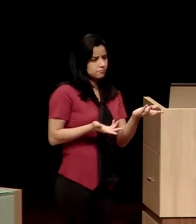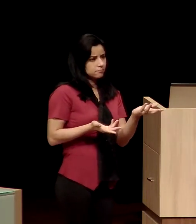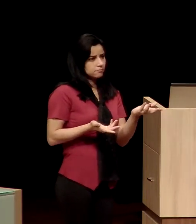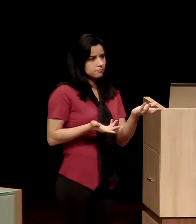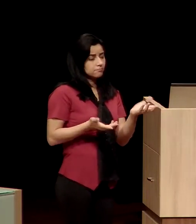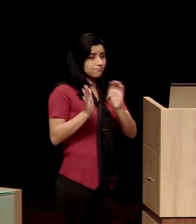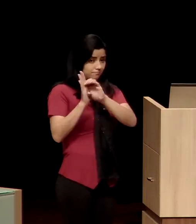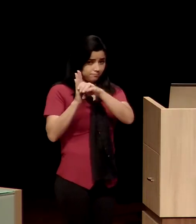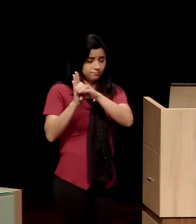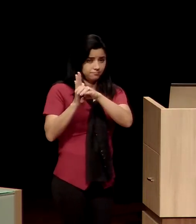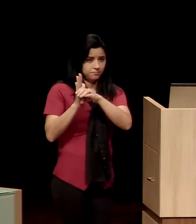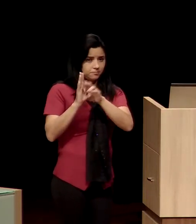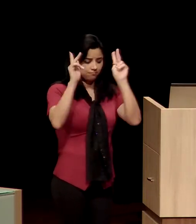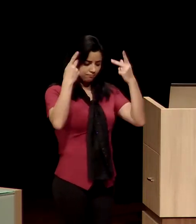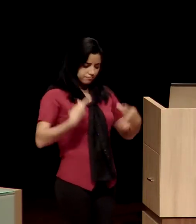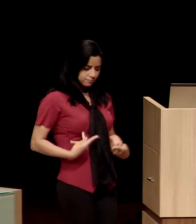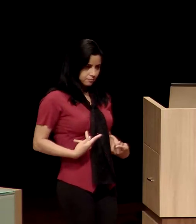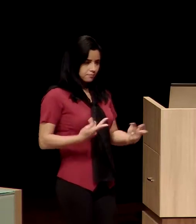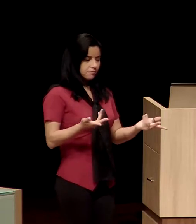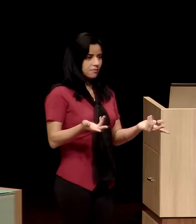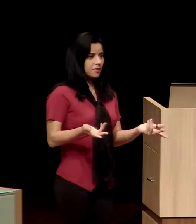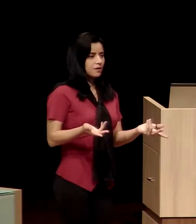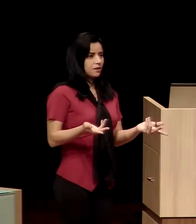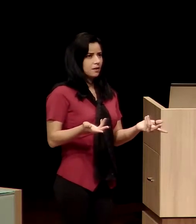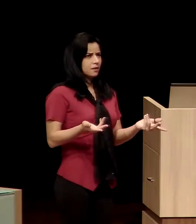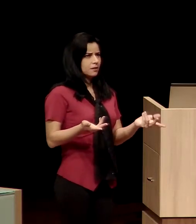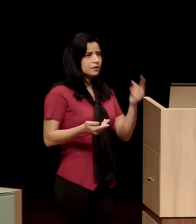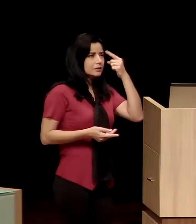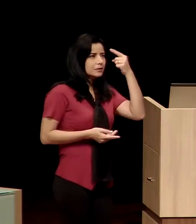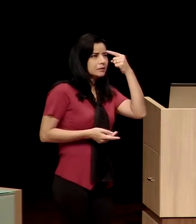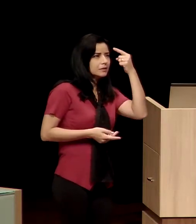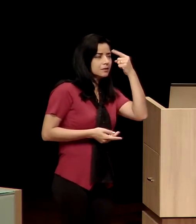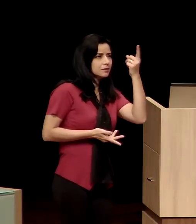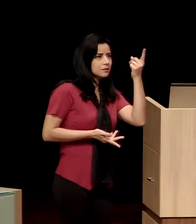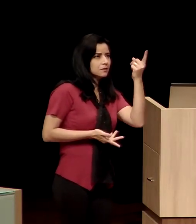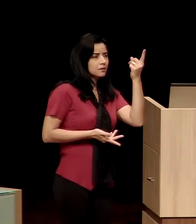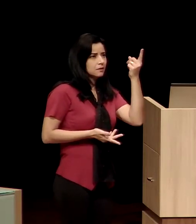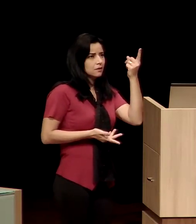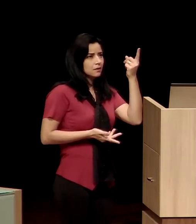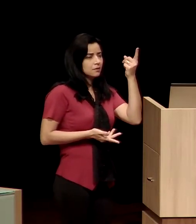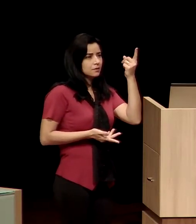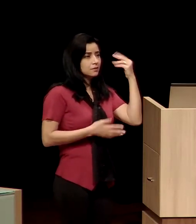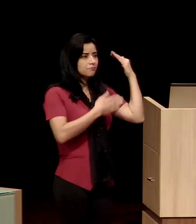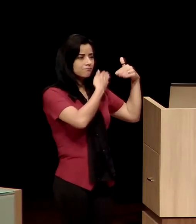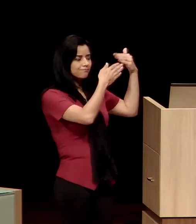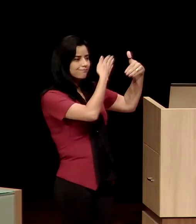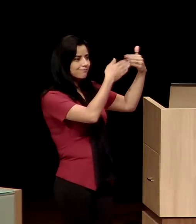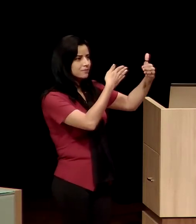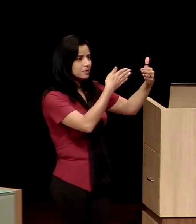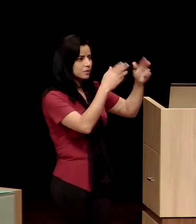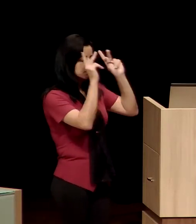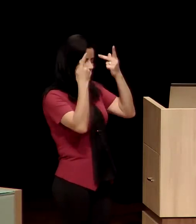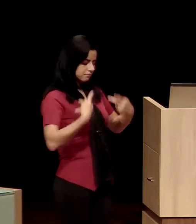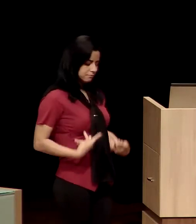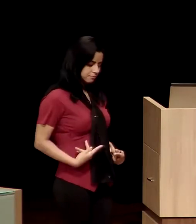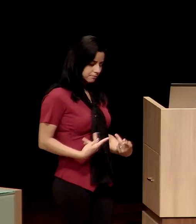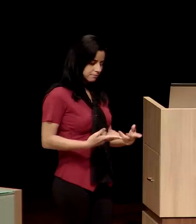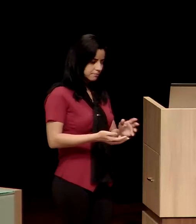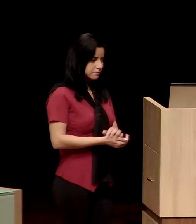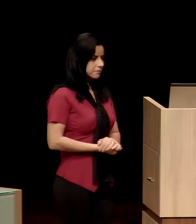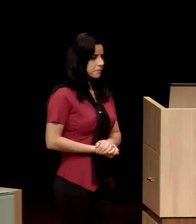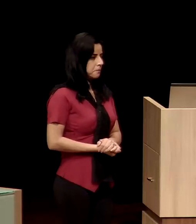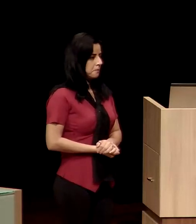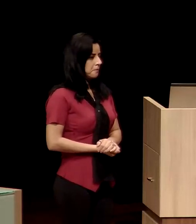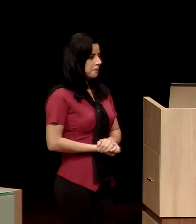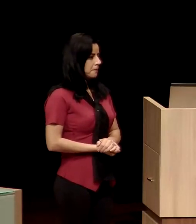o conceito humano, entendimento, a ideia antropológico do ser humano.